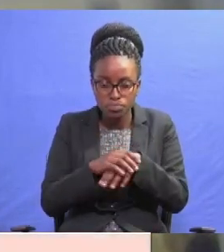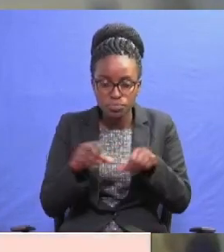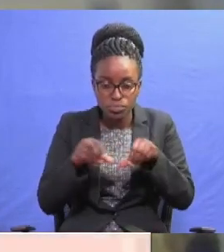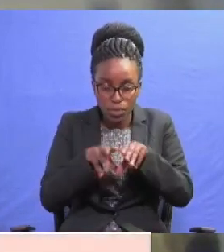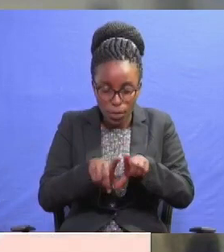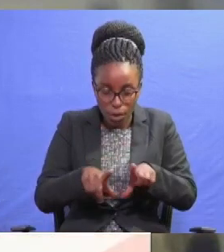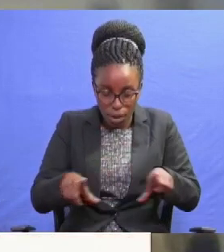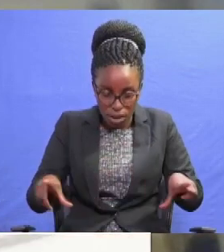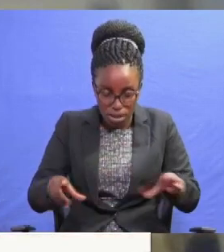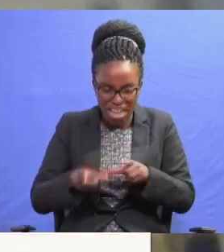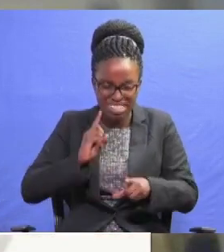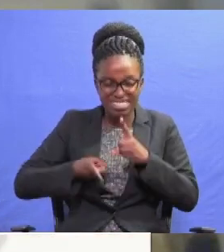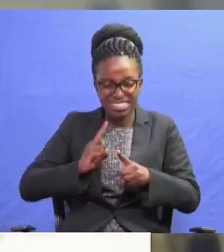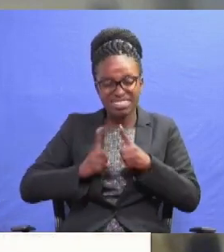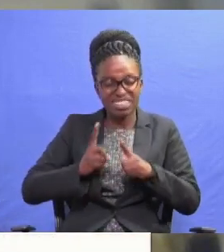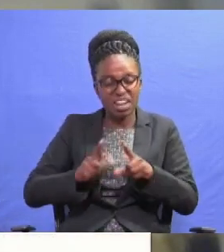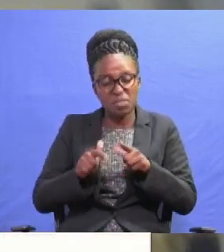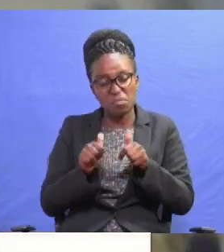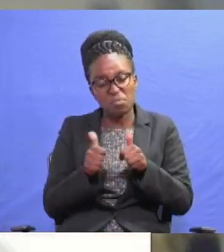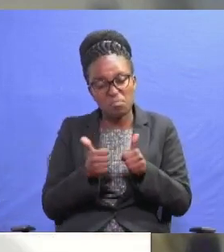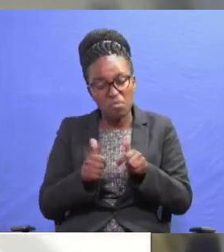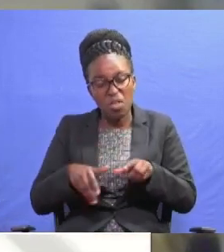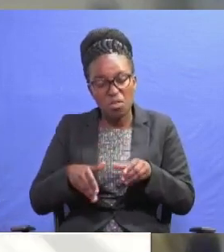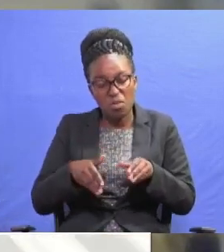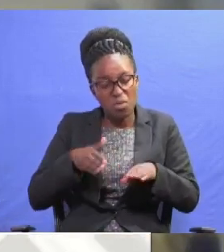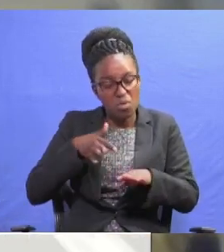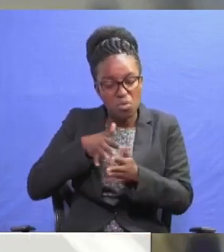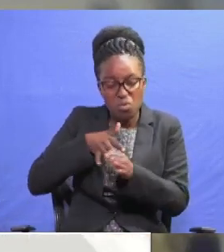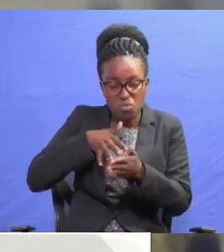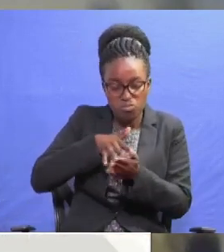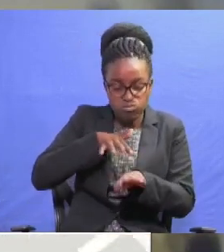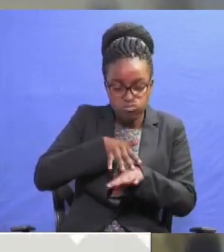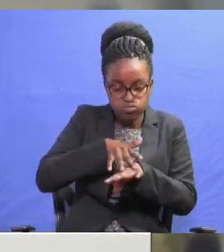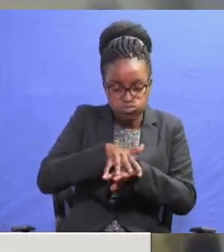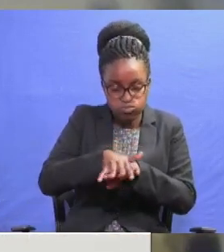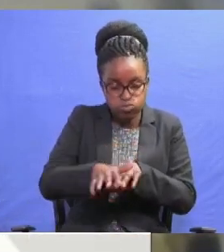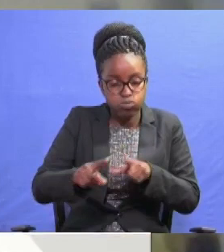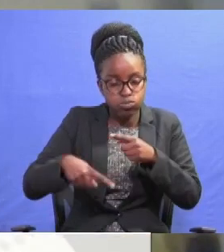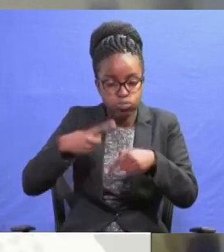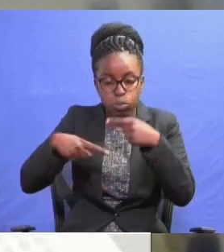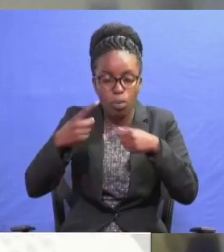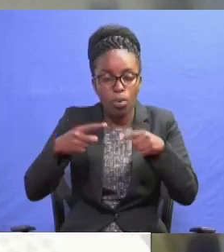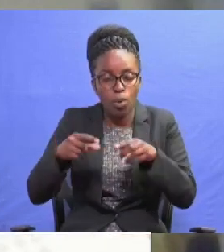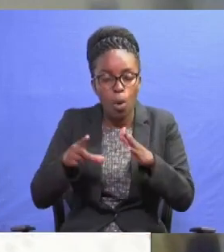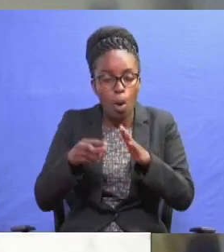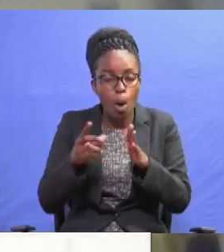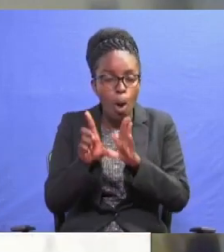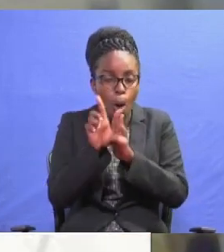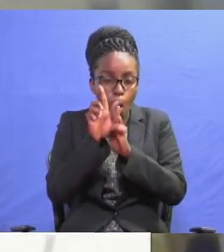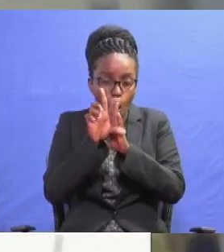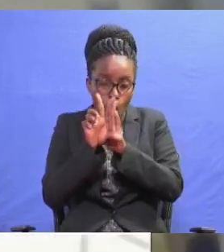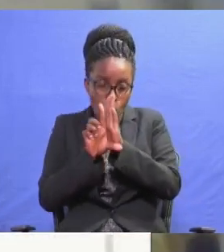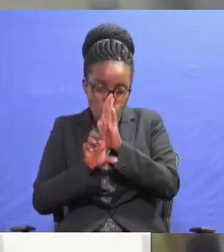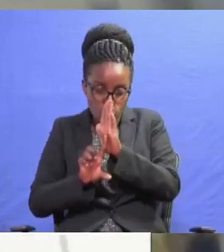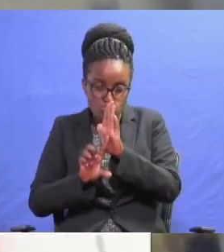the water flowing off the land usually goes, or always goes, to the lowest point. Therefore, the lowest point will be